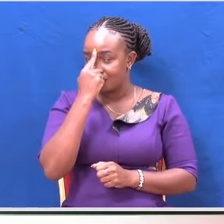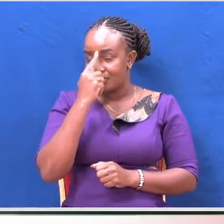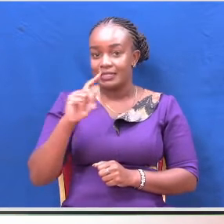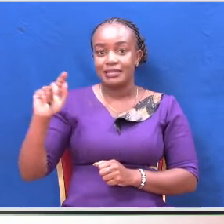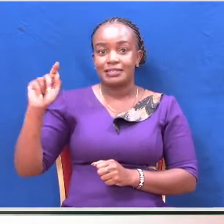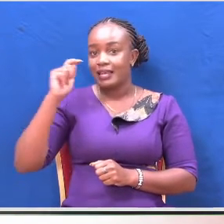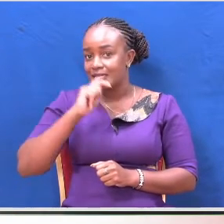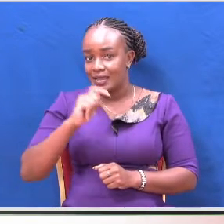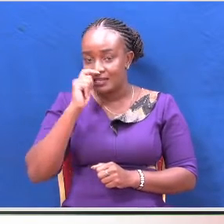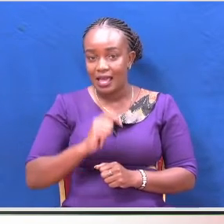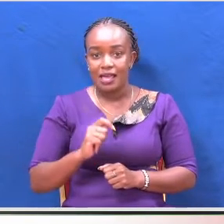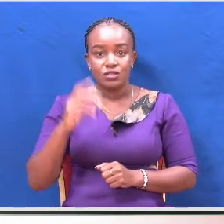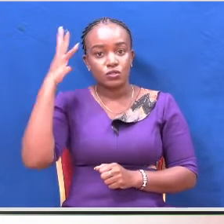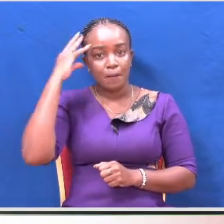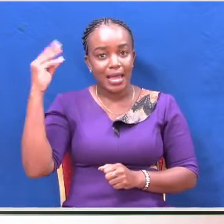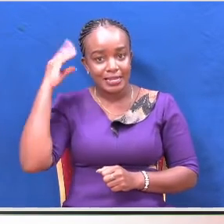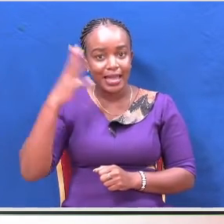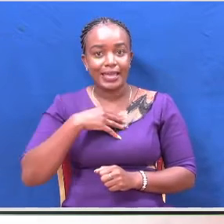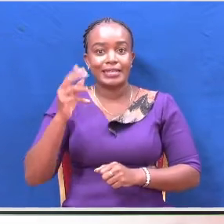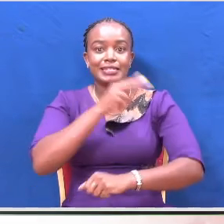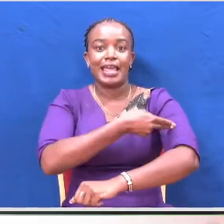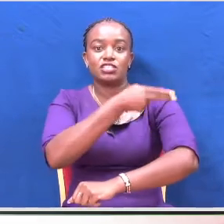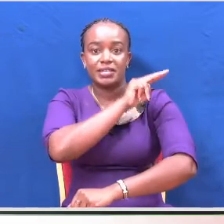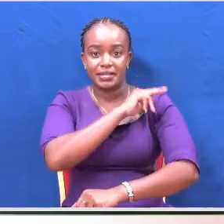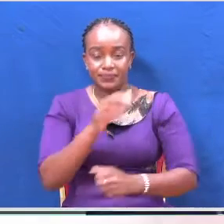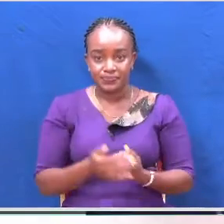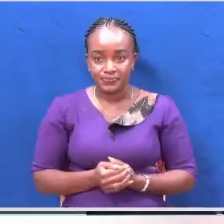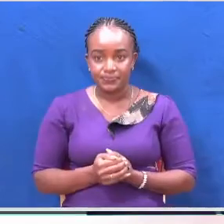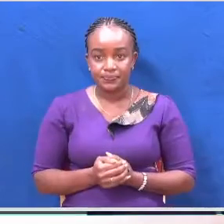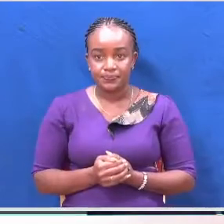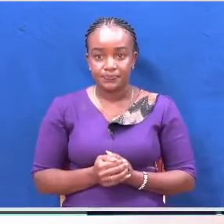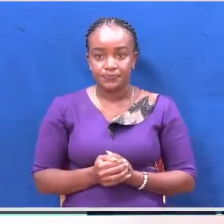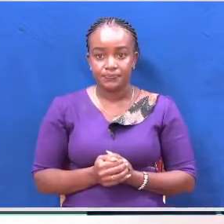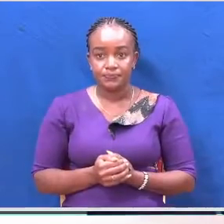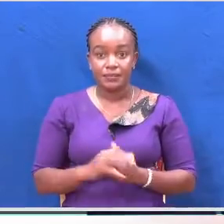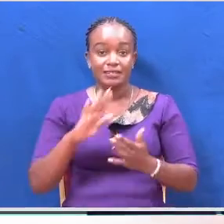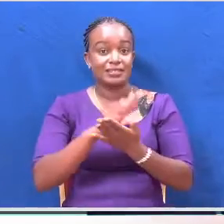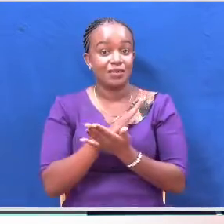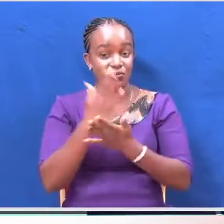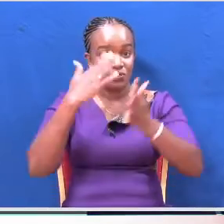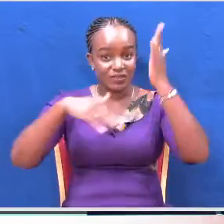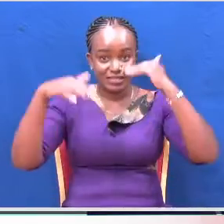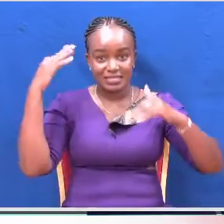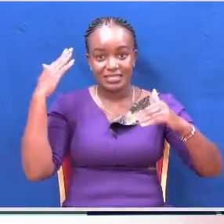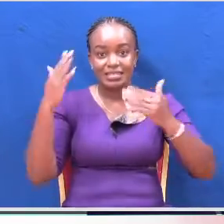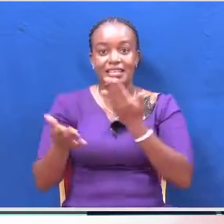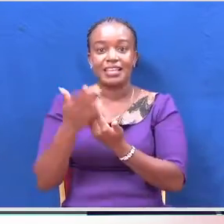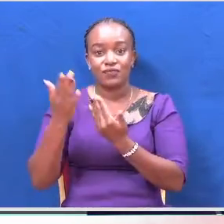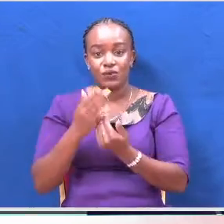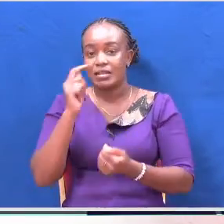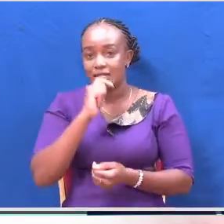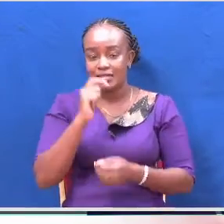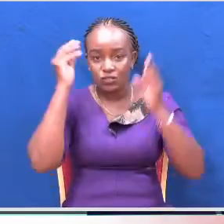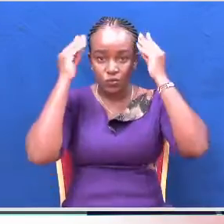Somalia, and Nigeria. Most of the boarding primary schools in Kajiado George really cater for Tanzanian students. And these